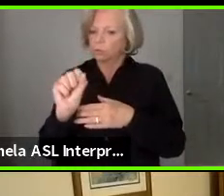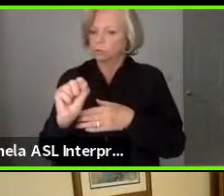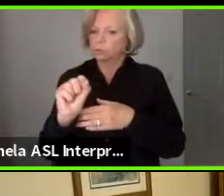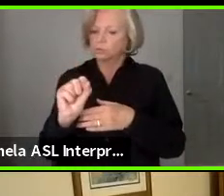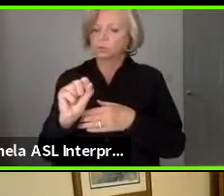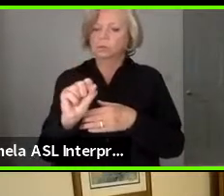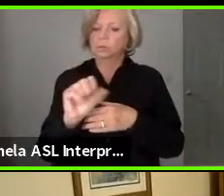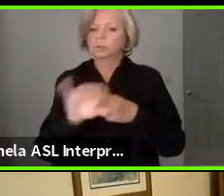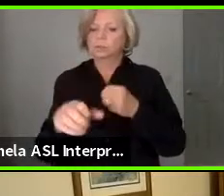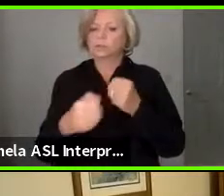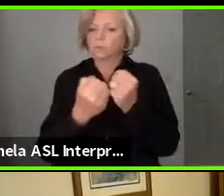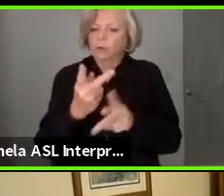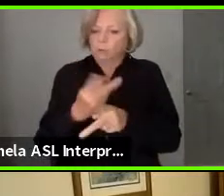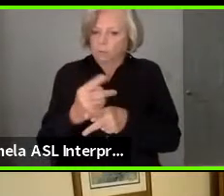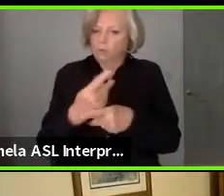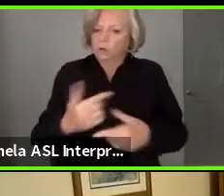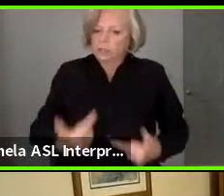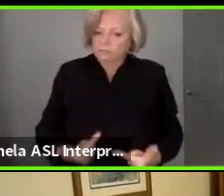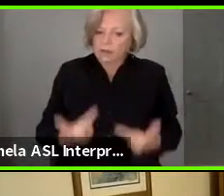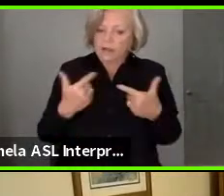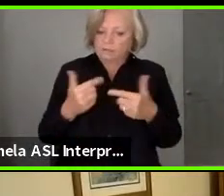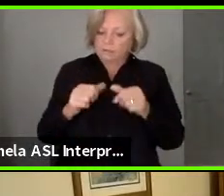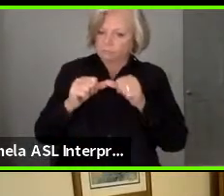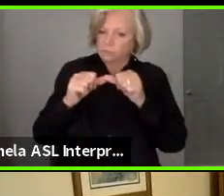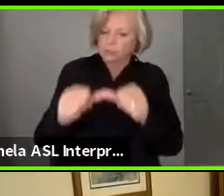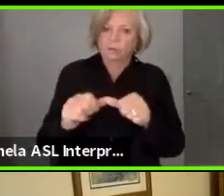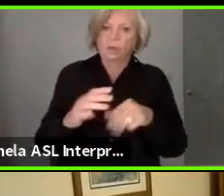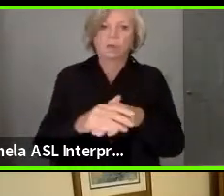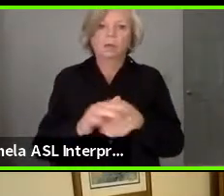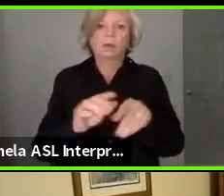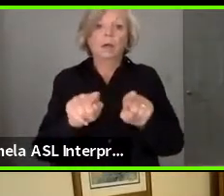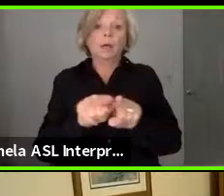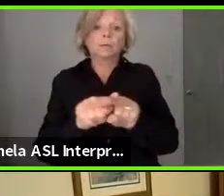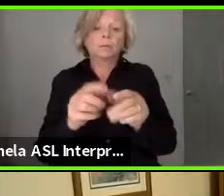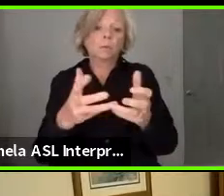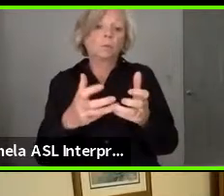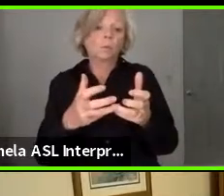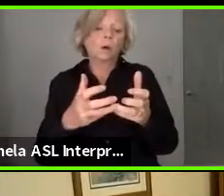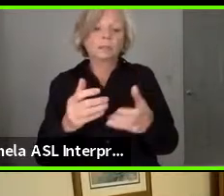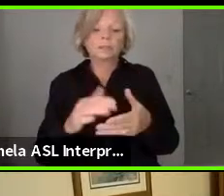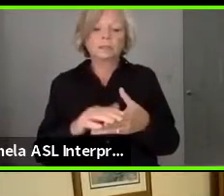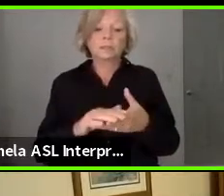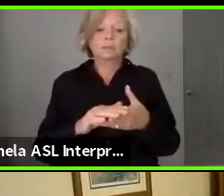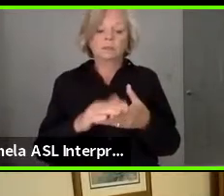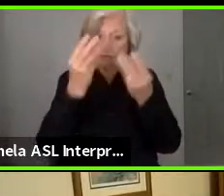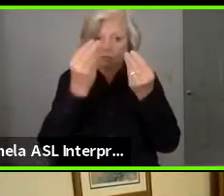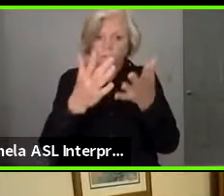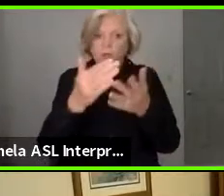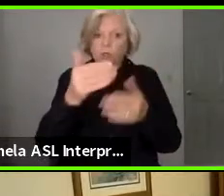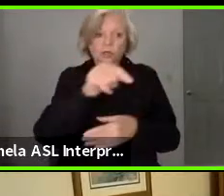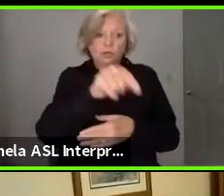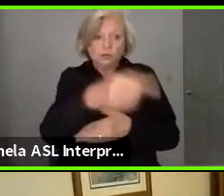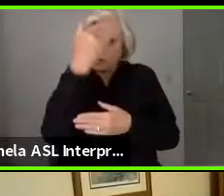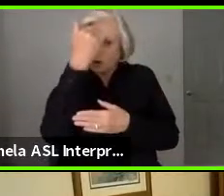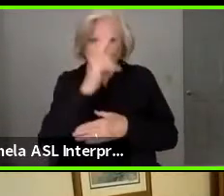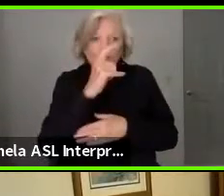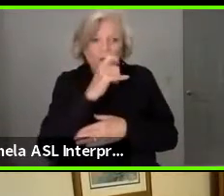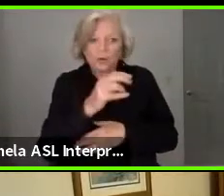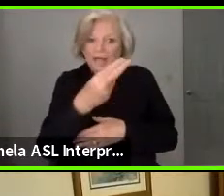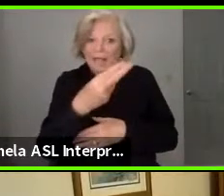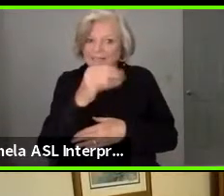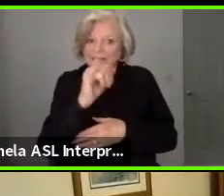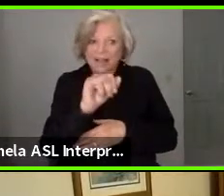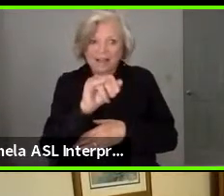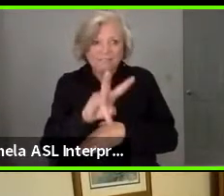and productive lives with dignity. One of the big things is understanding that you don't know who is HIV positive. You can't look at